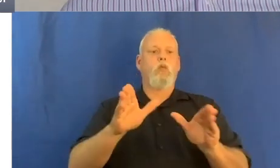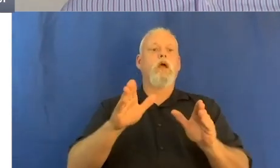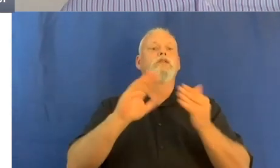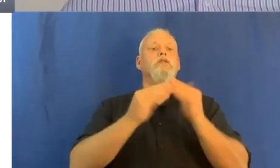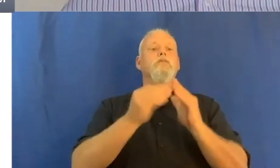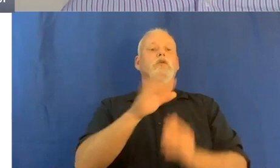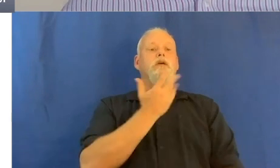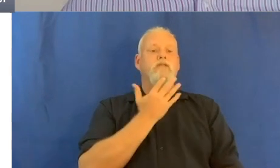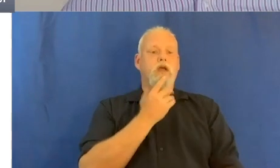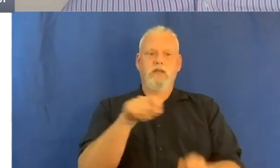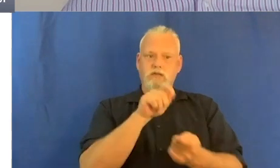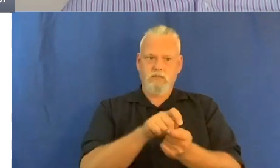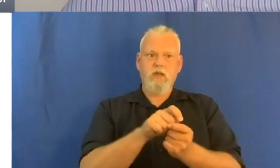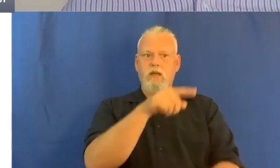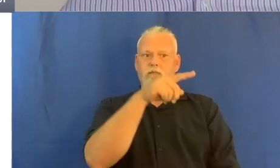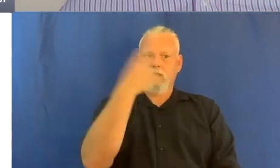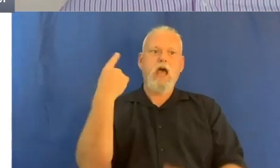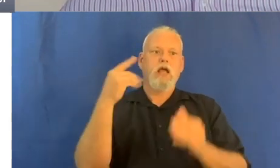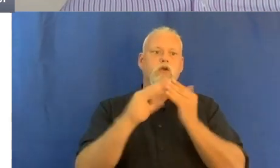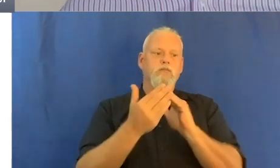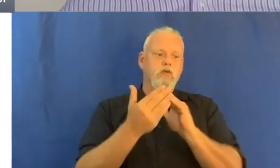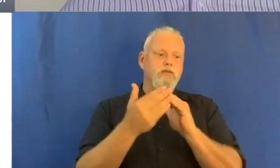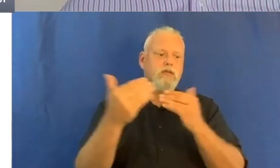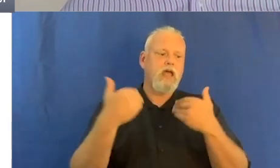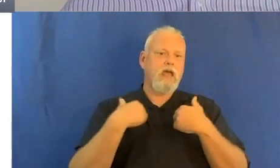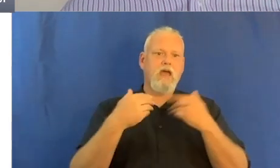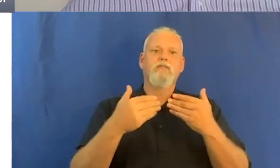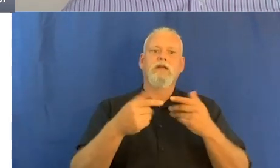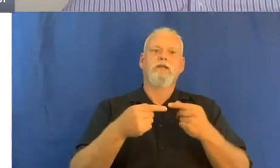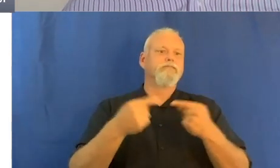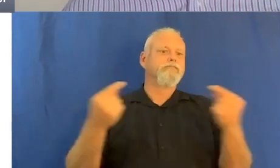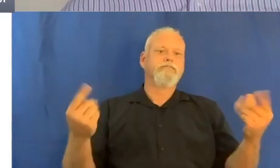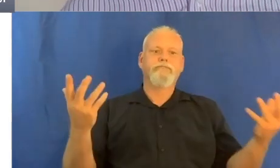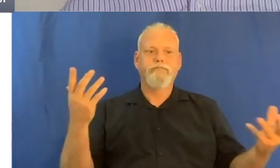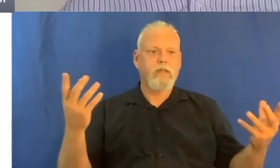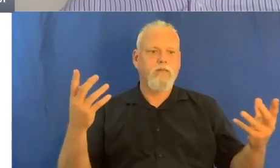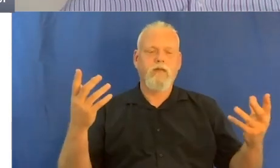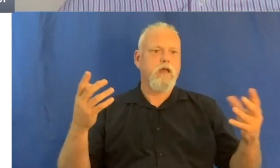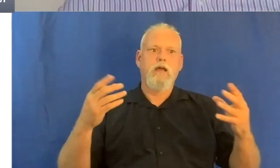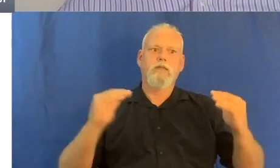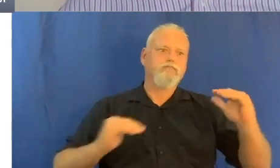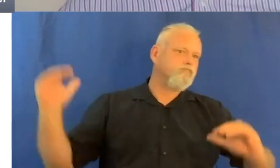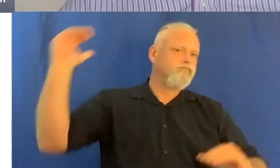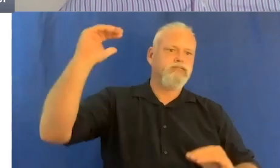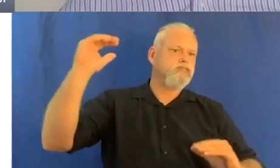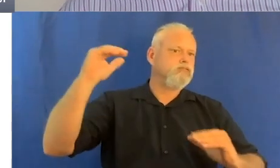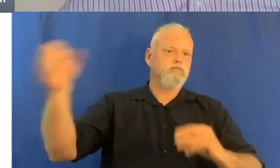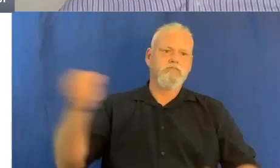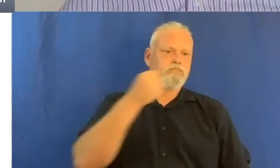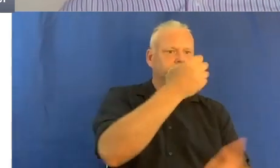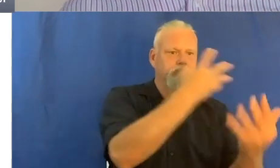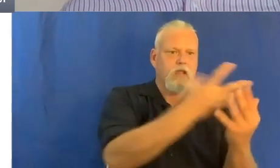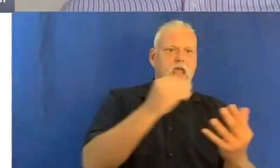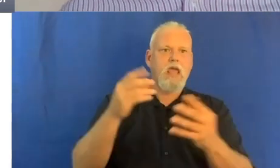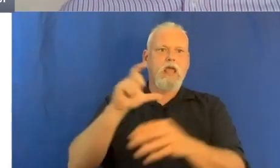color, particularly Black communities, have been disproportionately incarcerated and policed by punitive